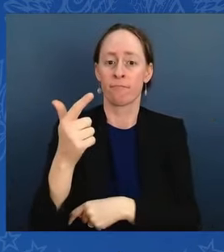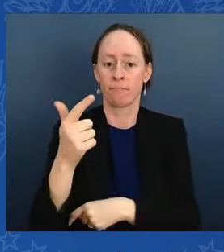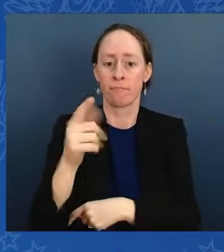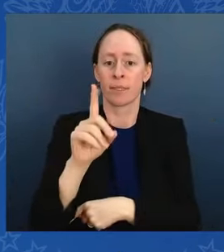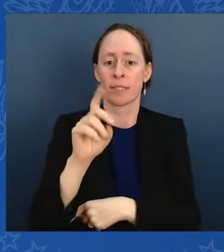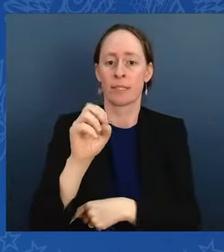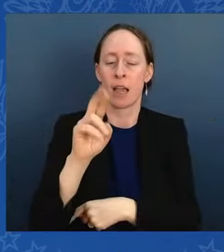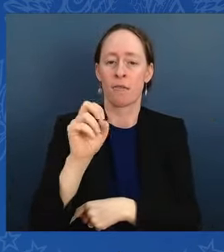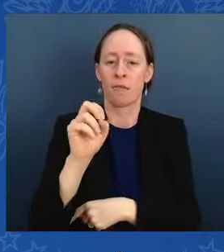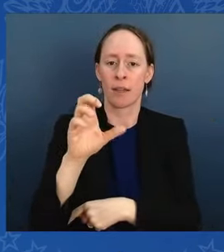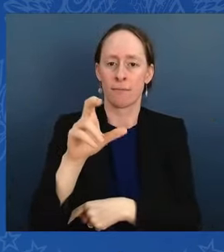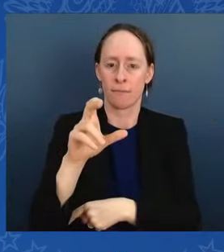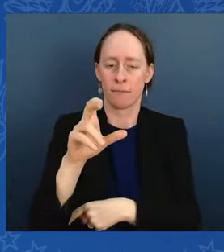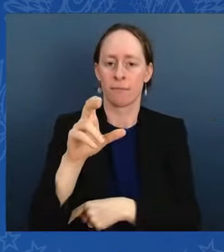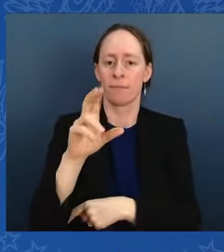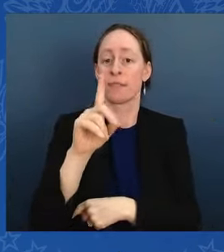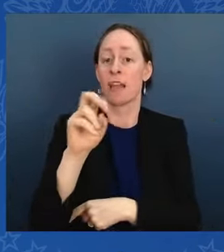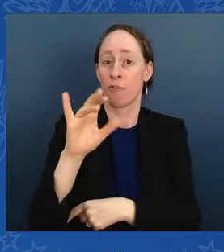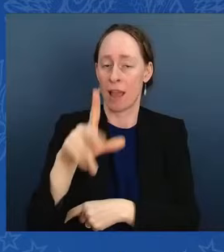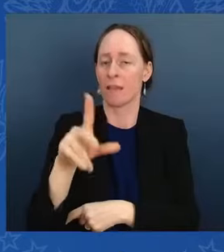South Georgia. Derek.